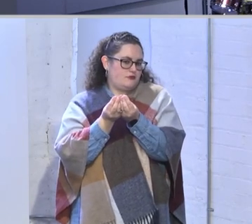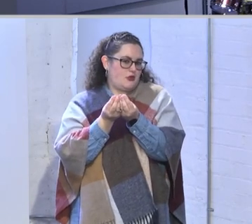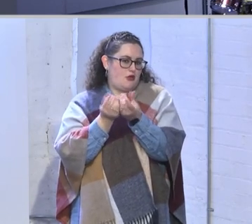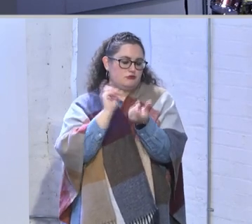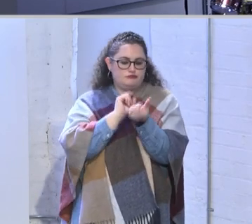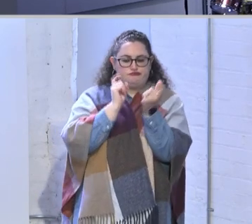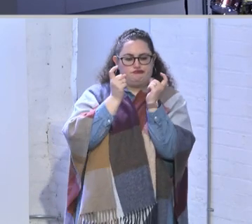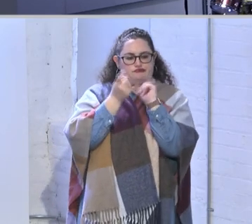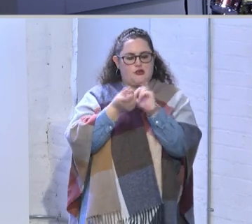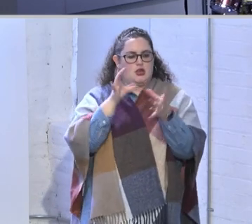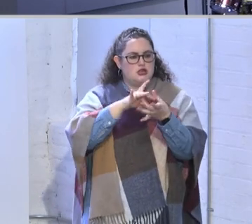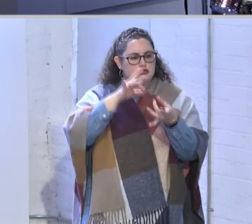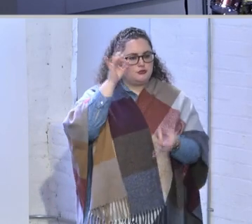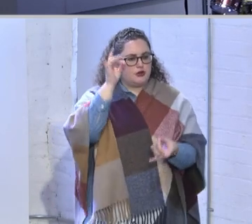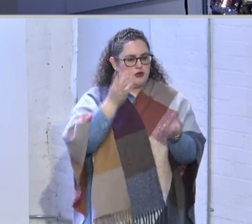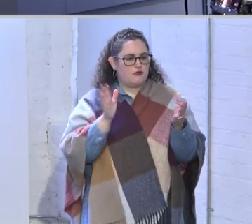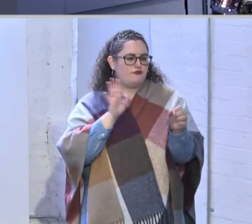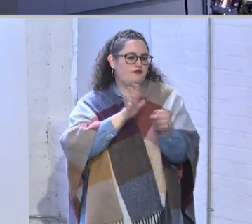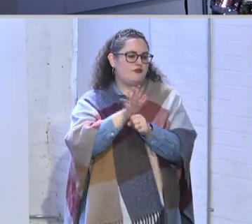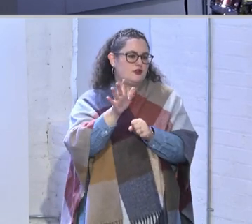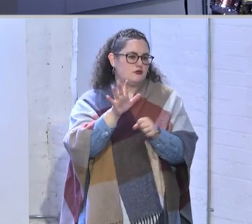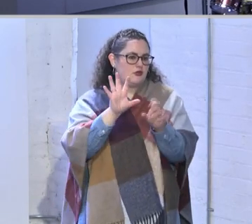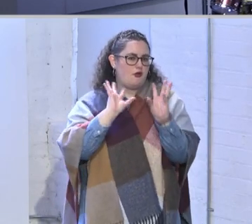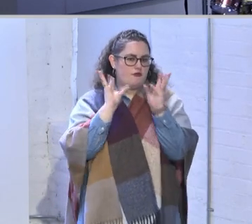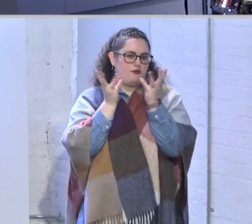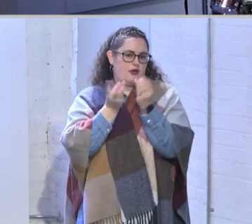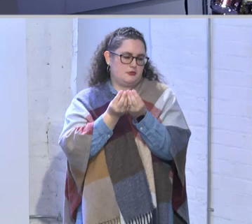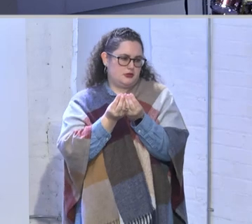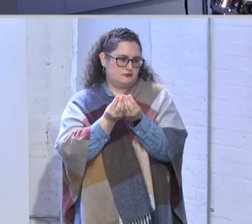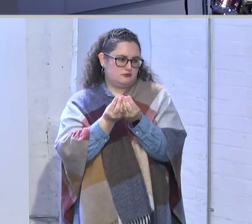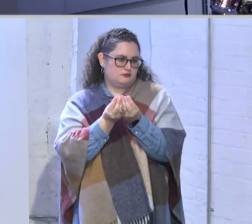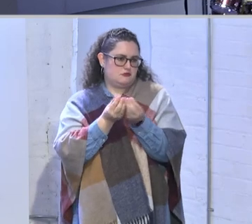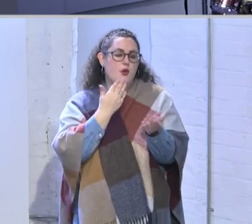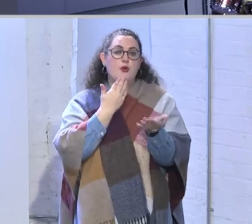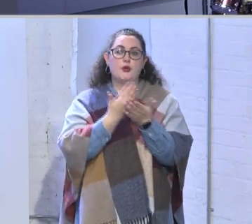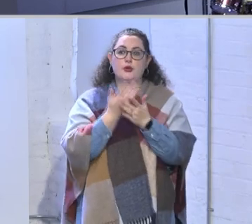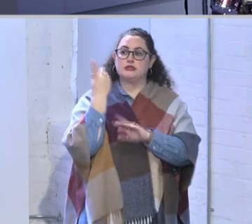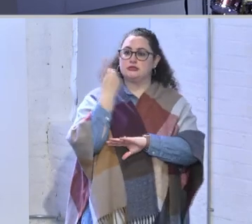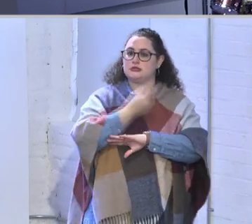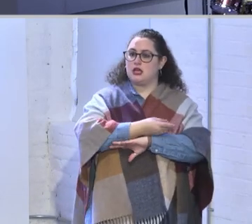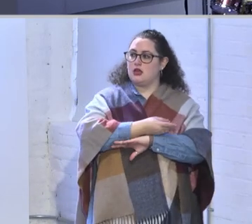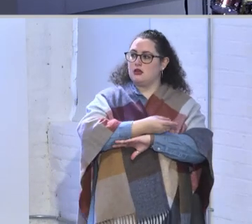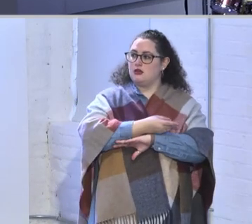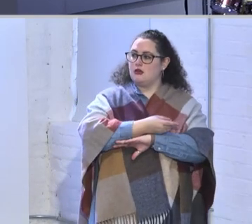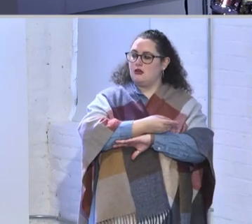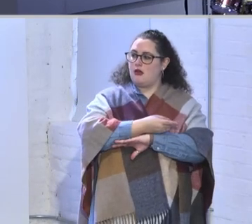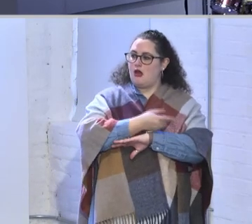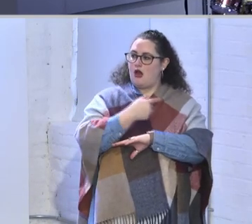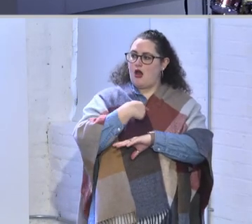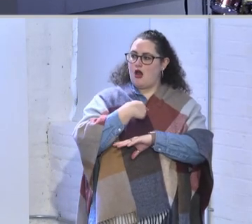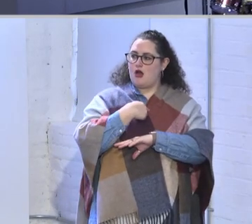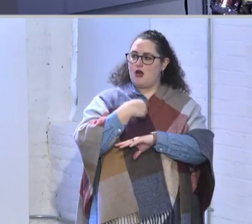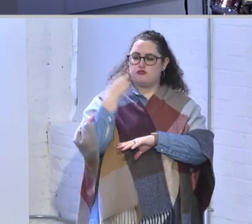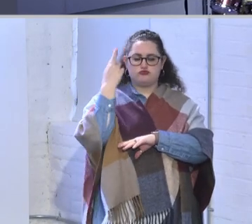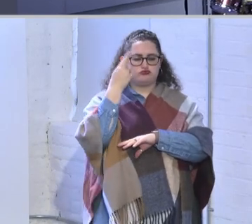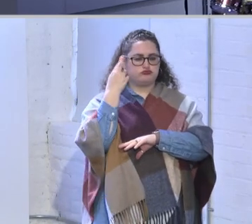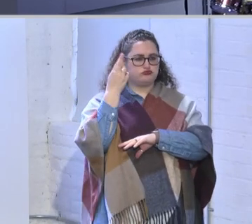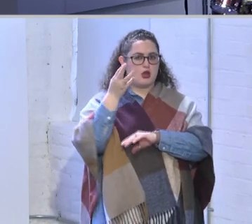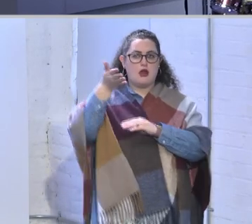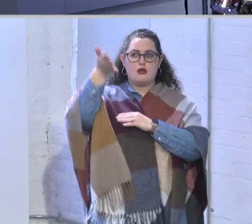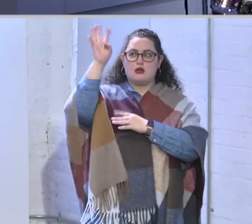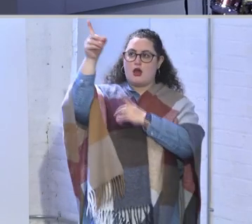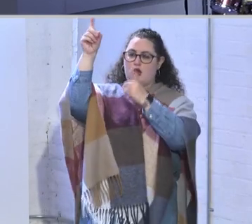the spirit-filled family. You know, God, it was a good day in my life when I realized that God offers us